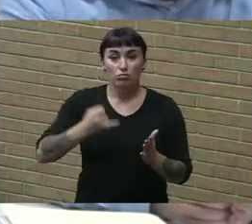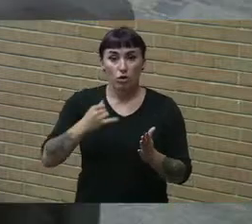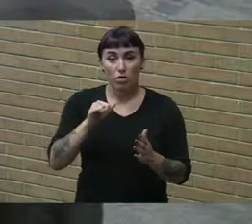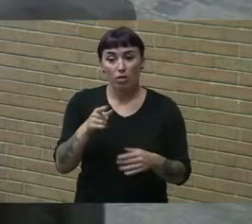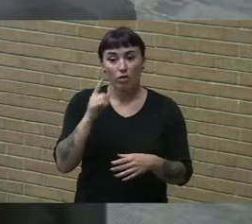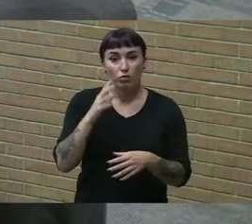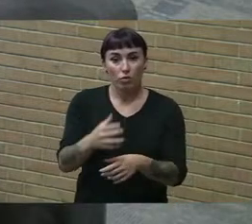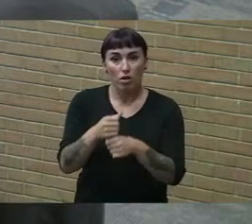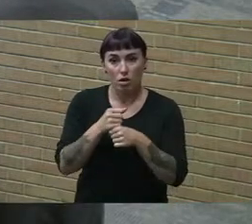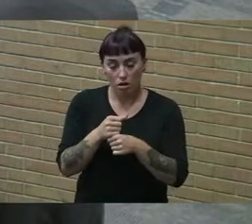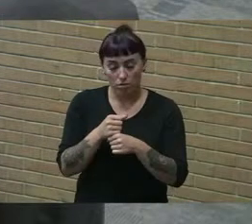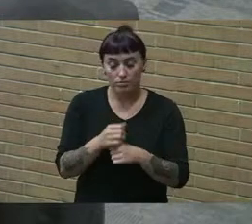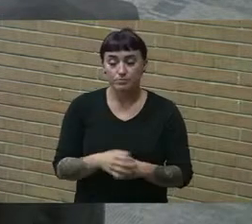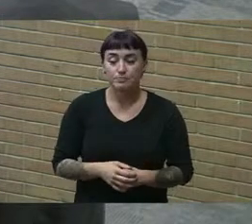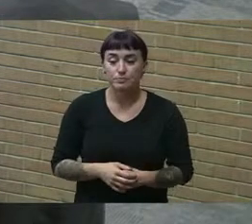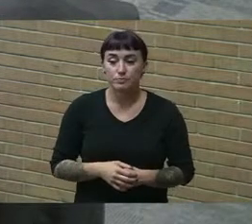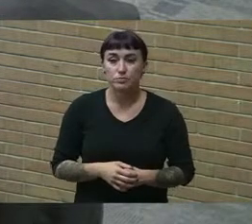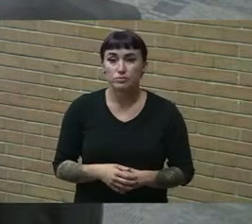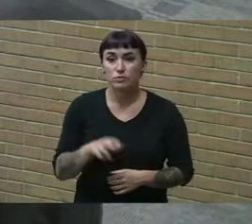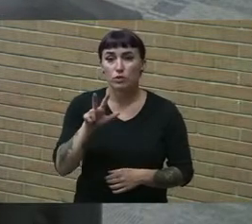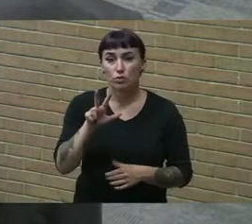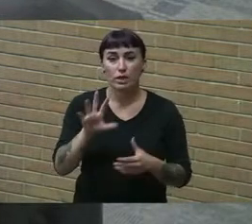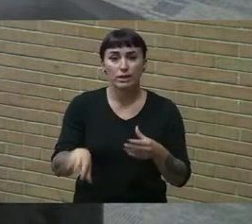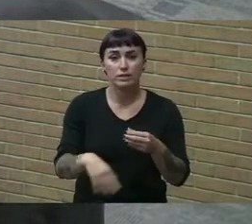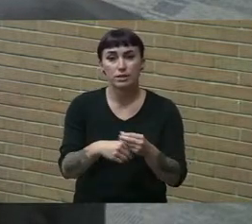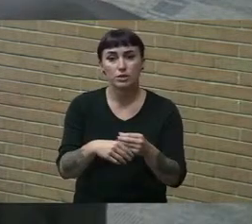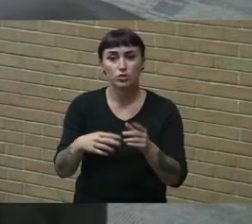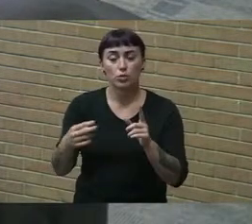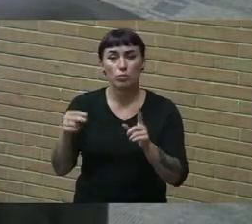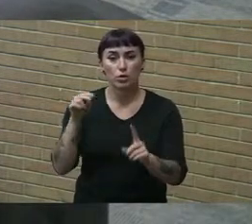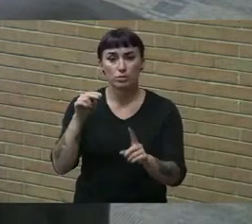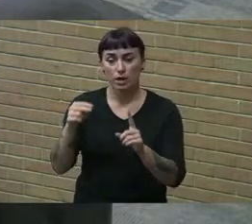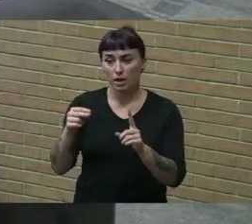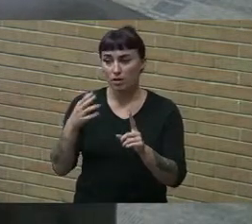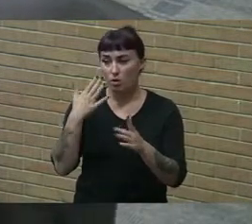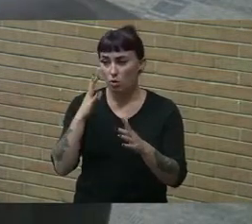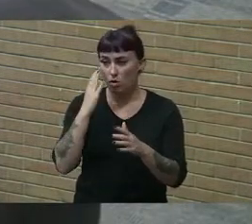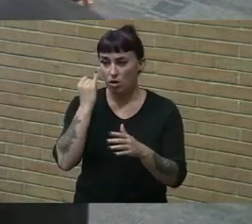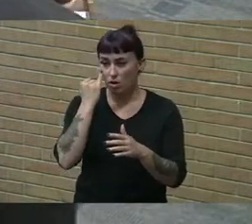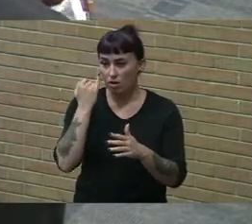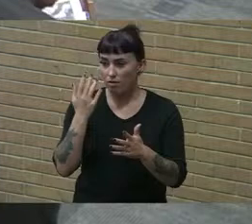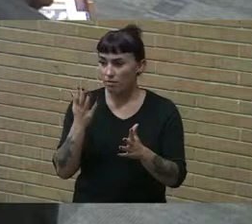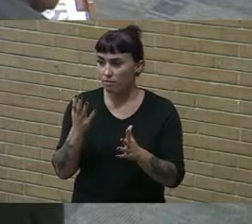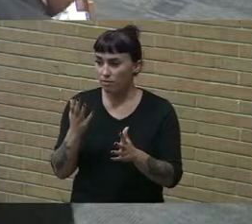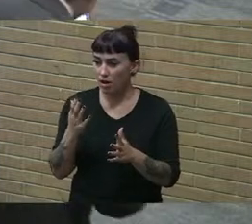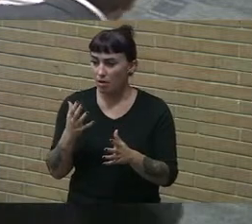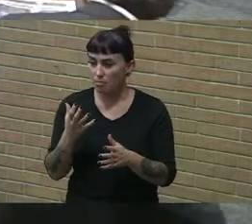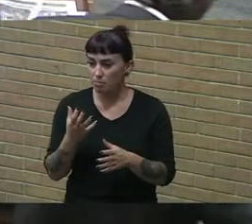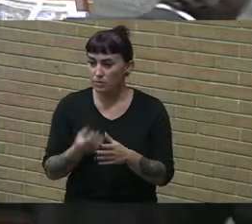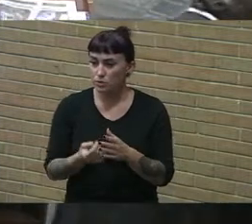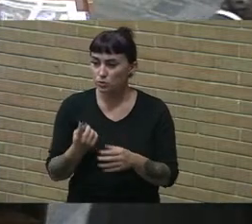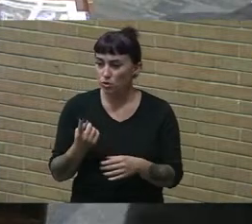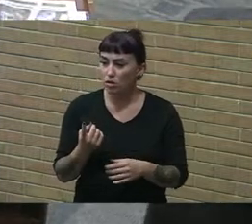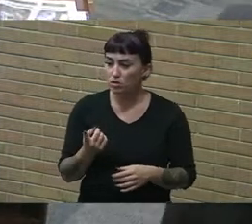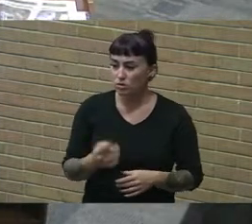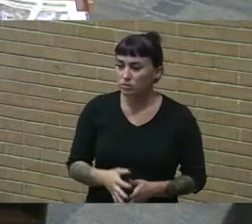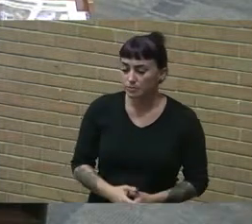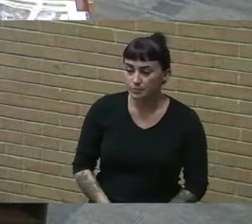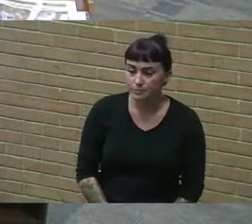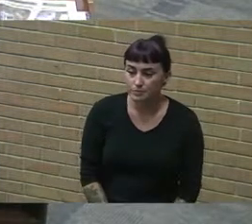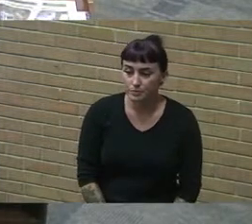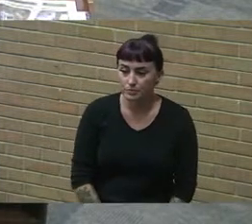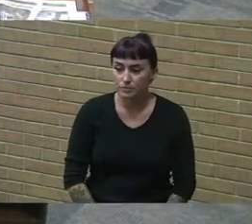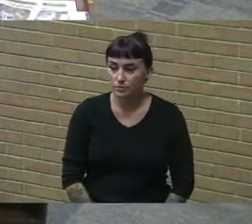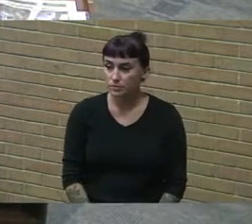you have received are 3 additional perspectives, and I don't know if I shorted myself one here. Nope, I still have it back